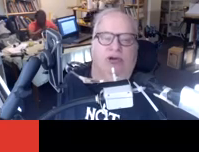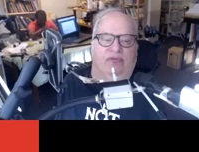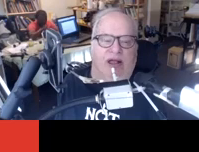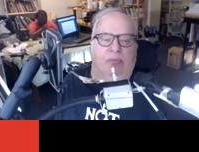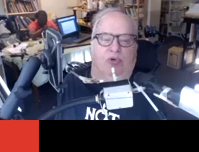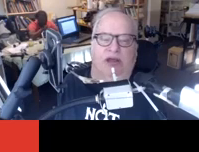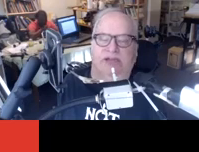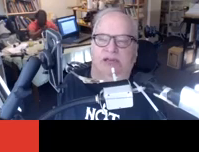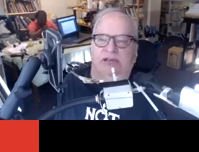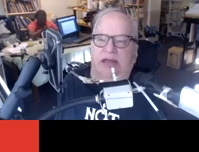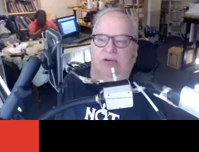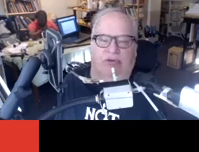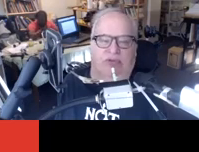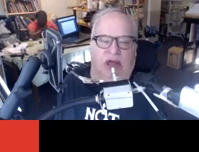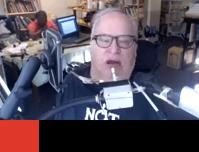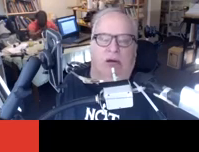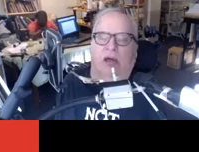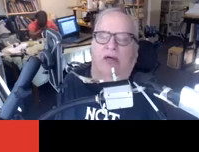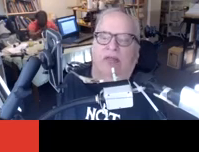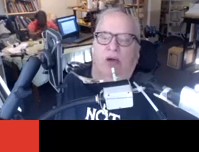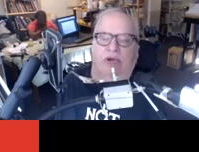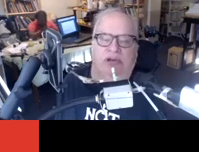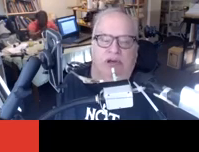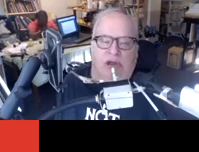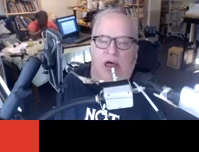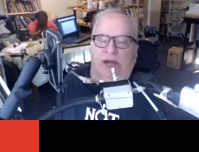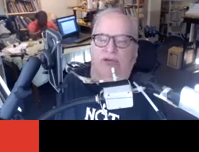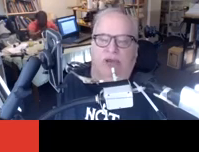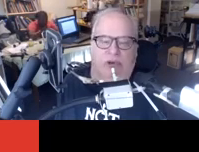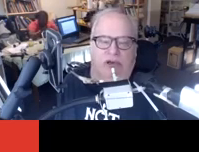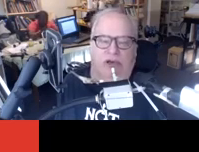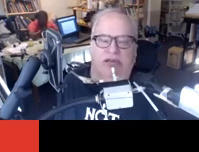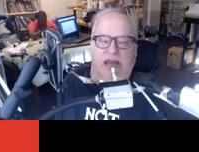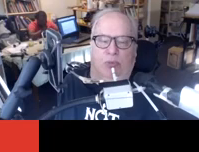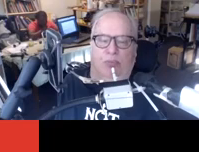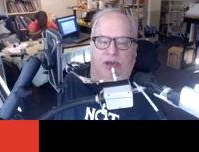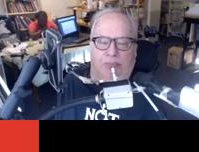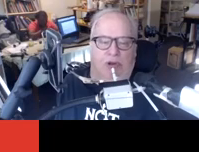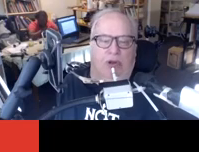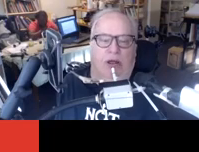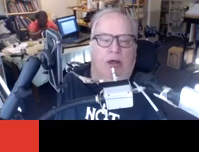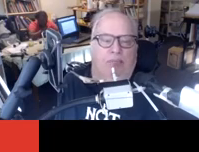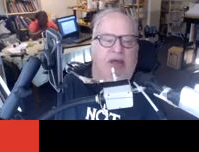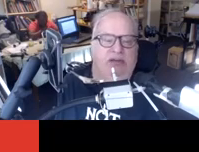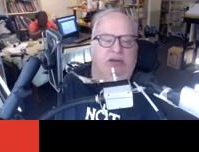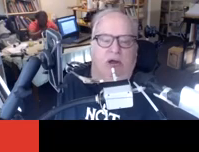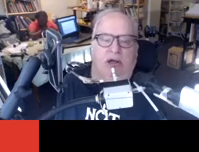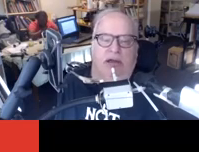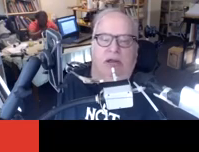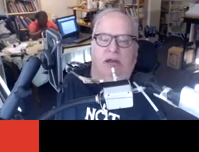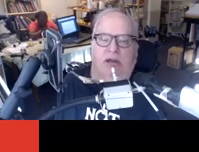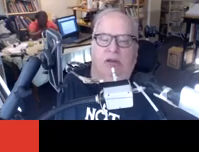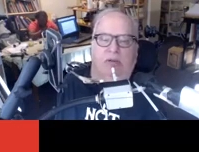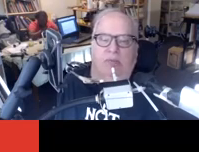scrambled to develop crisis standards of care that would deny treatment to disabled people based